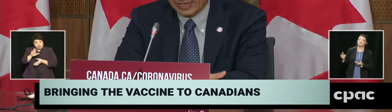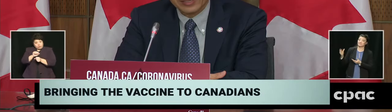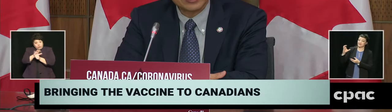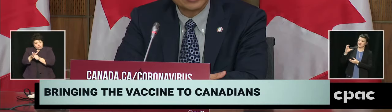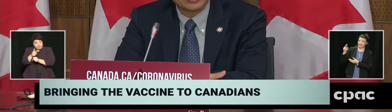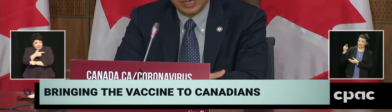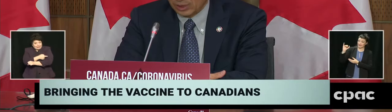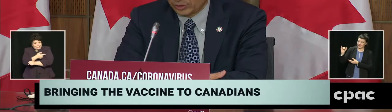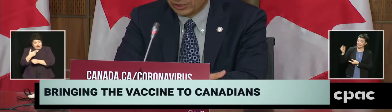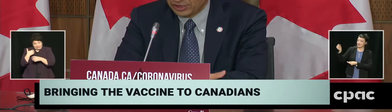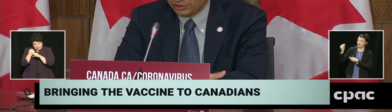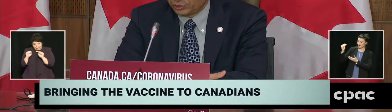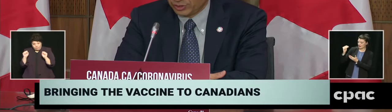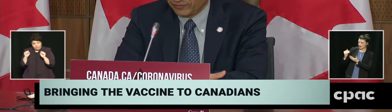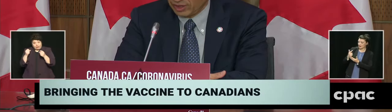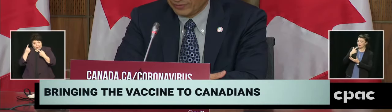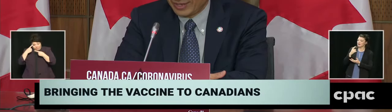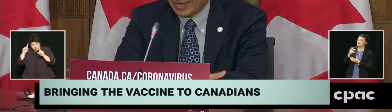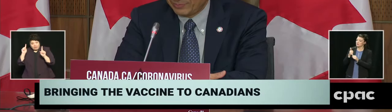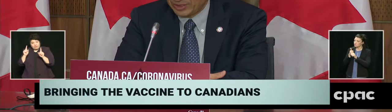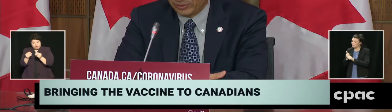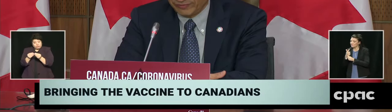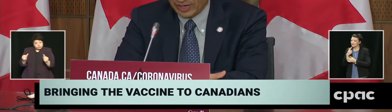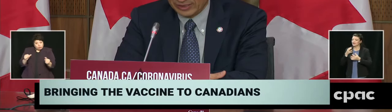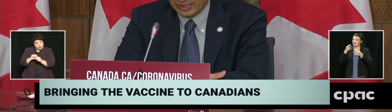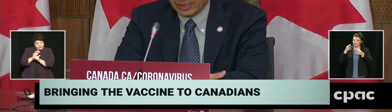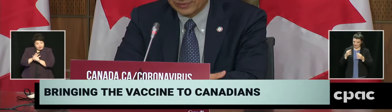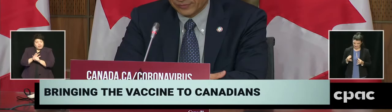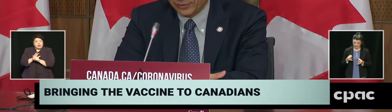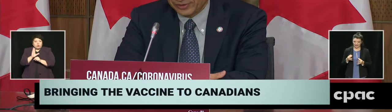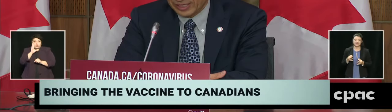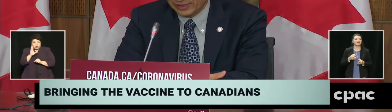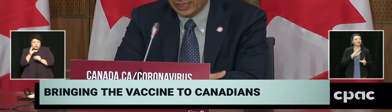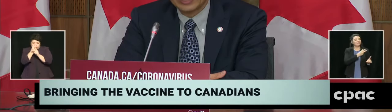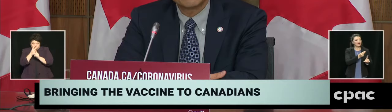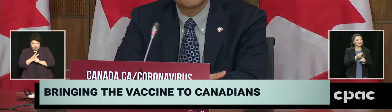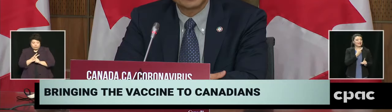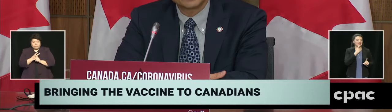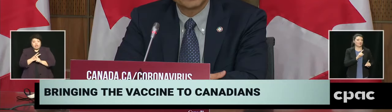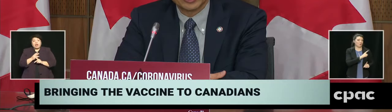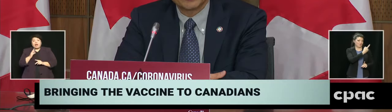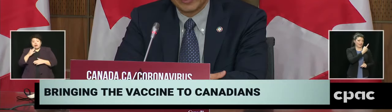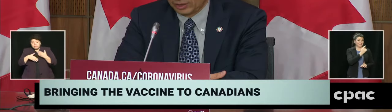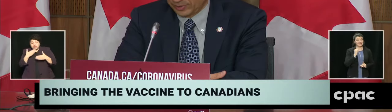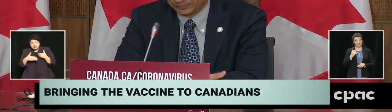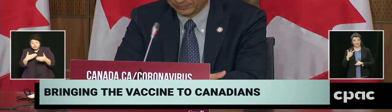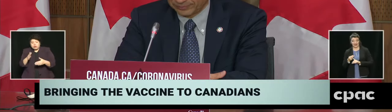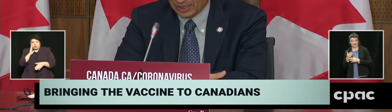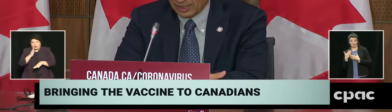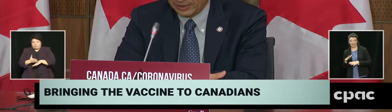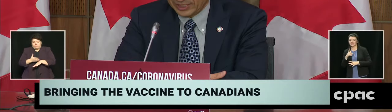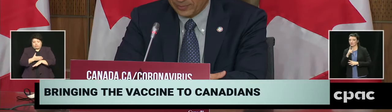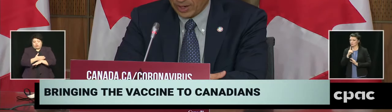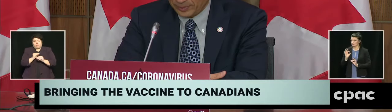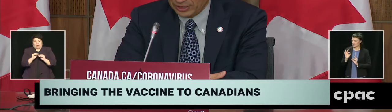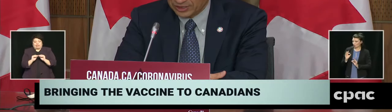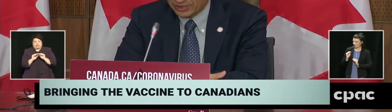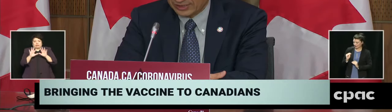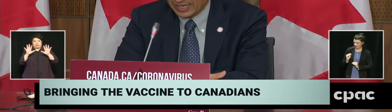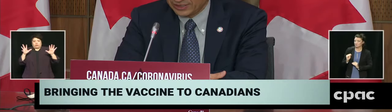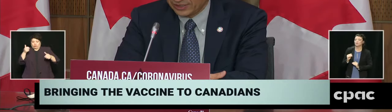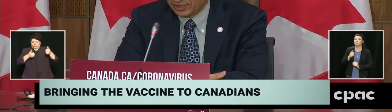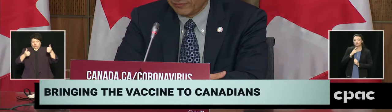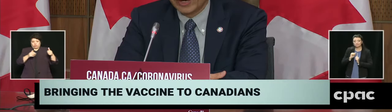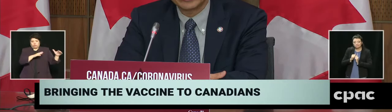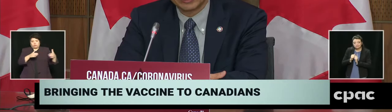COVID-19 vaccines, and will continue to evolve and be refined as further data and information become available. The key populations